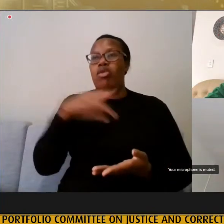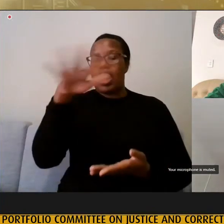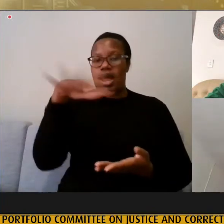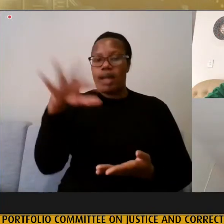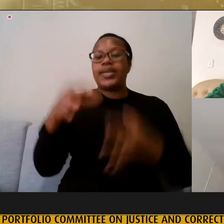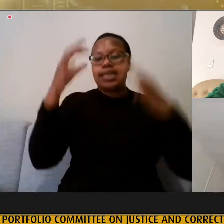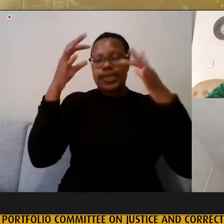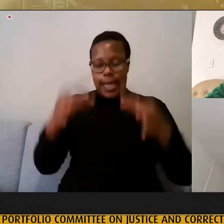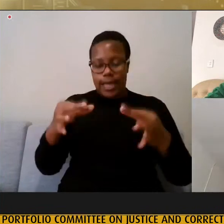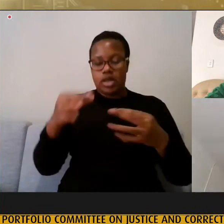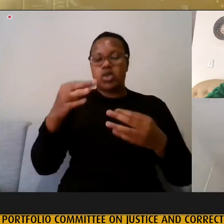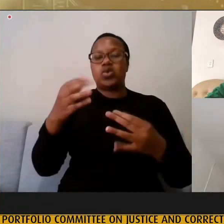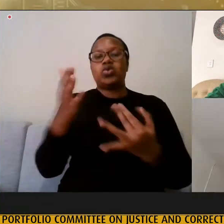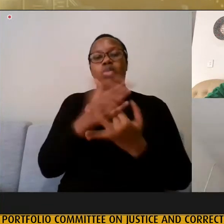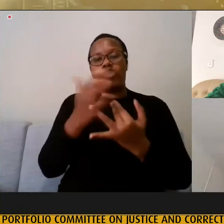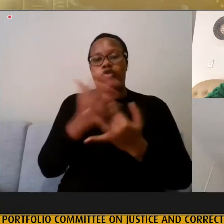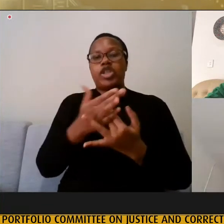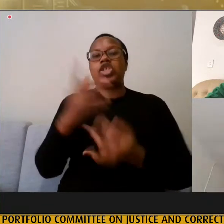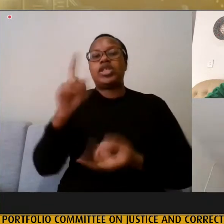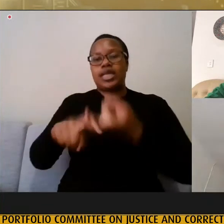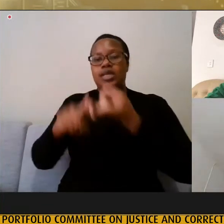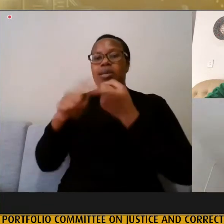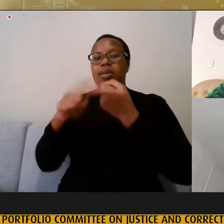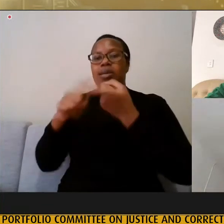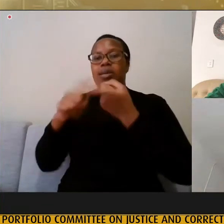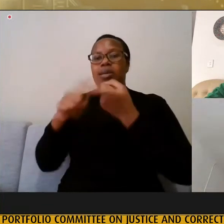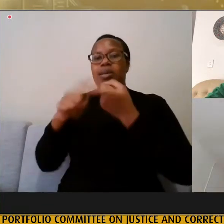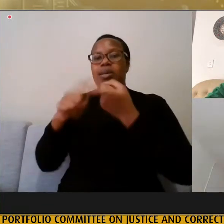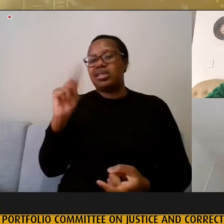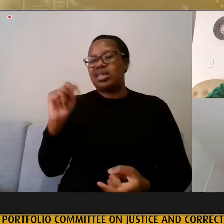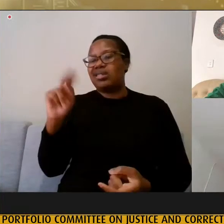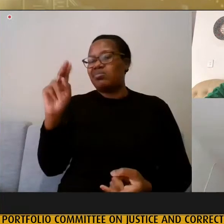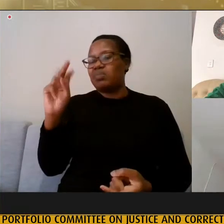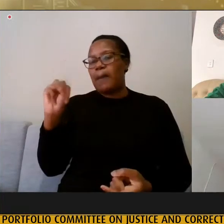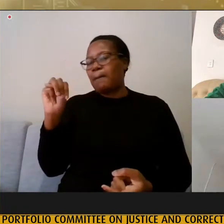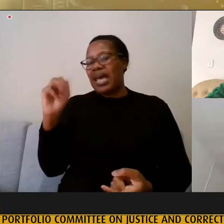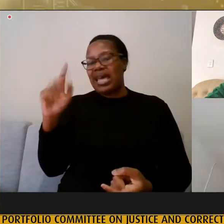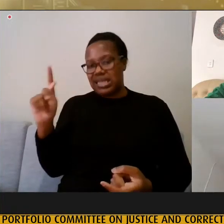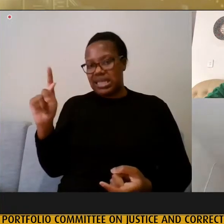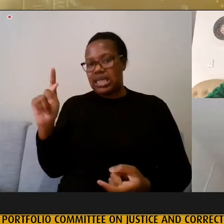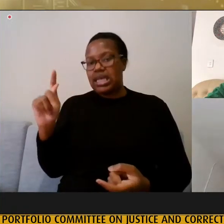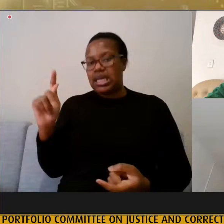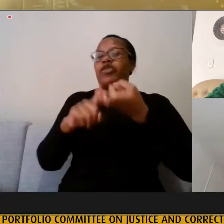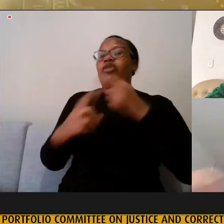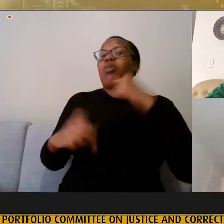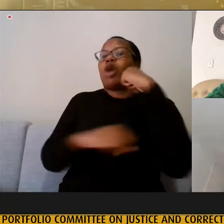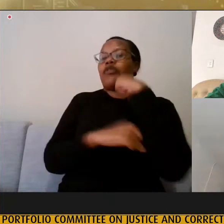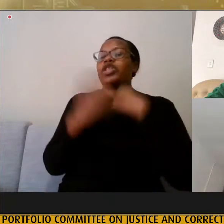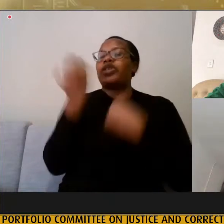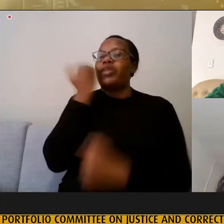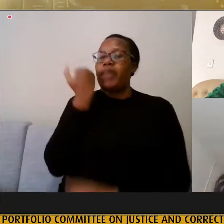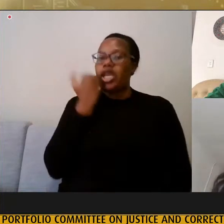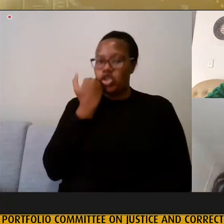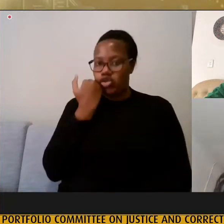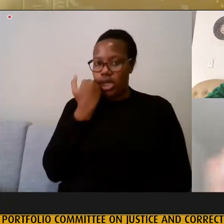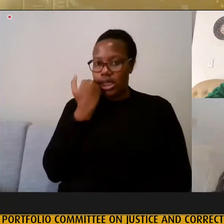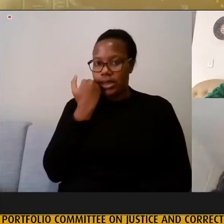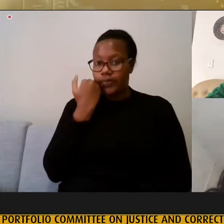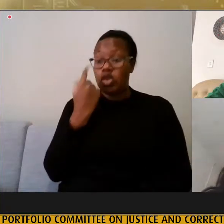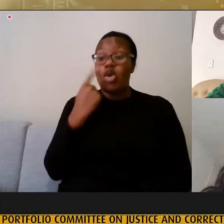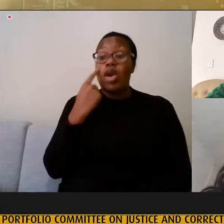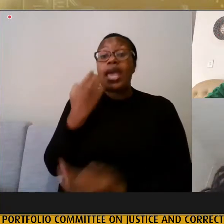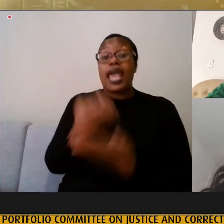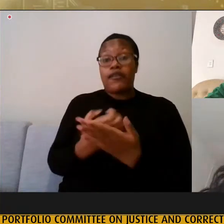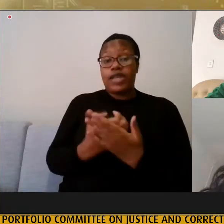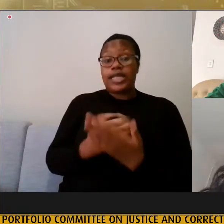provisionally suspend Mr. Eltim Kansi from the office of the magistrate. The evidence that the Magistrates Commission